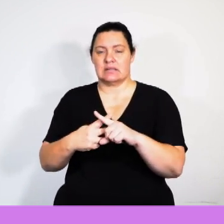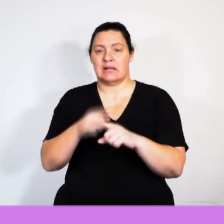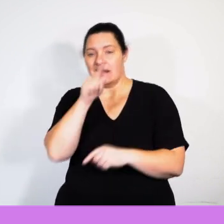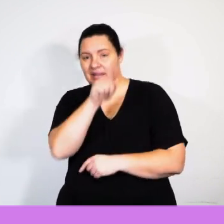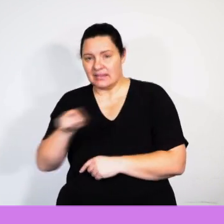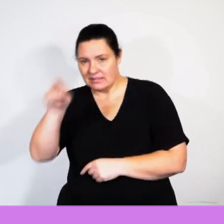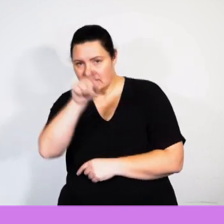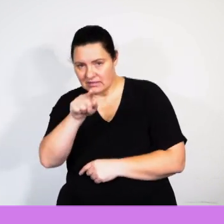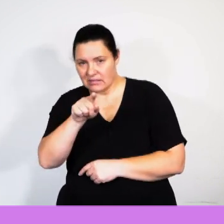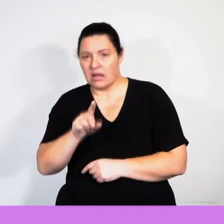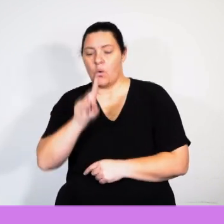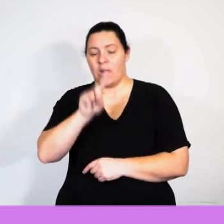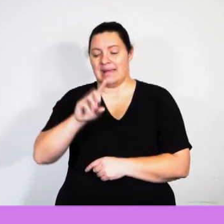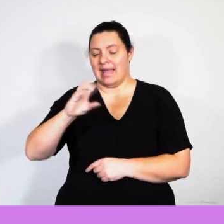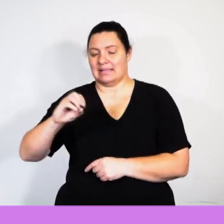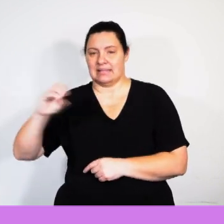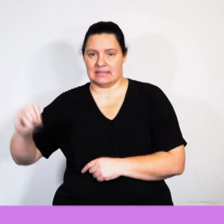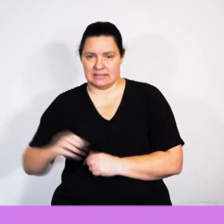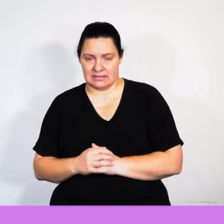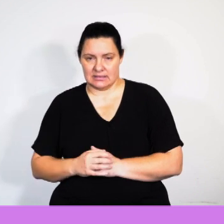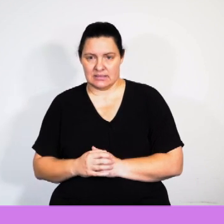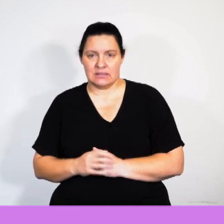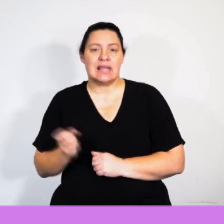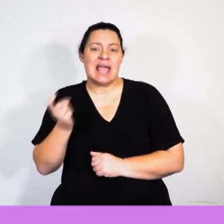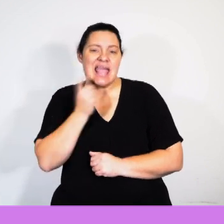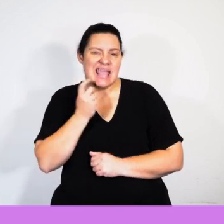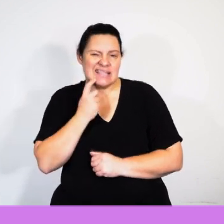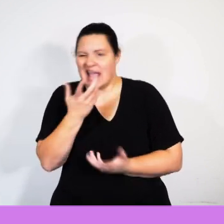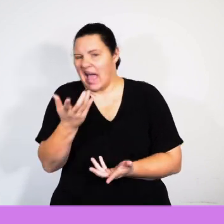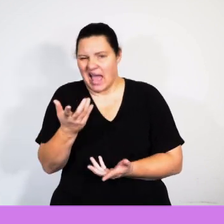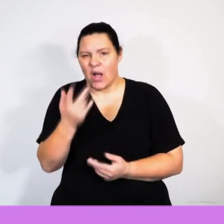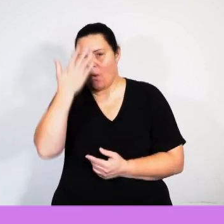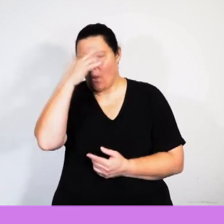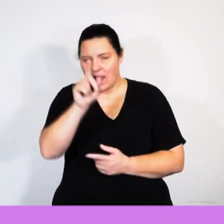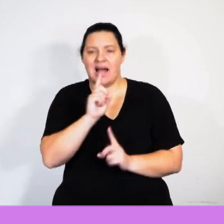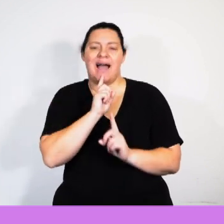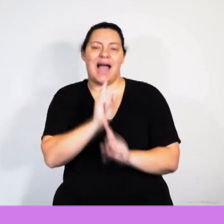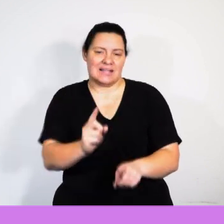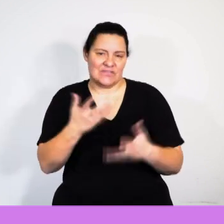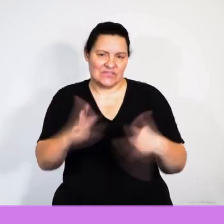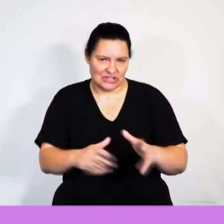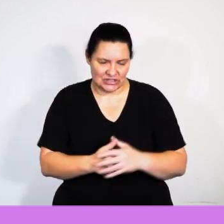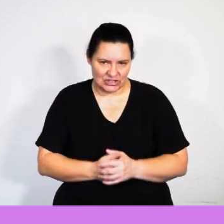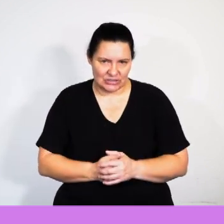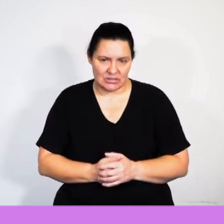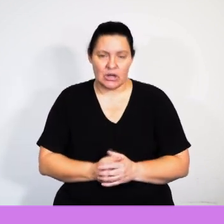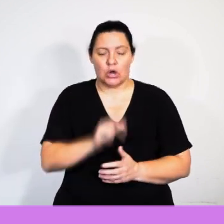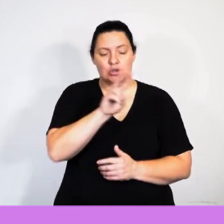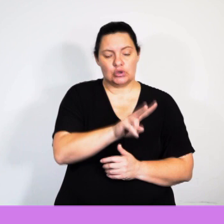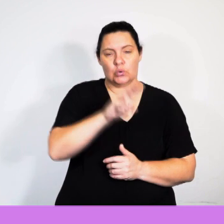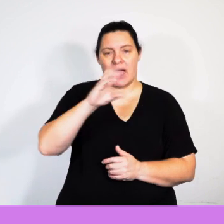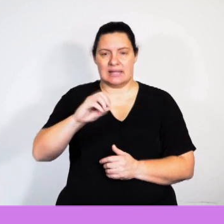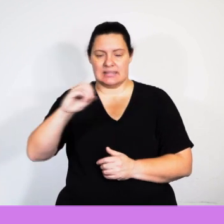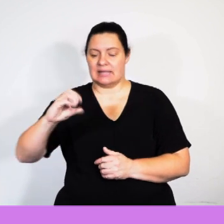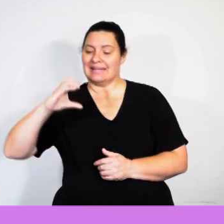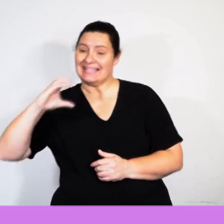by there by 100. It's easy, this one, everyone. I know you already know the answer. So